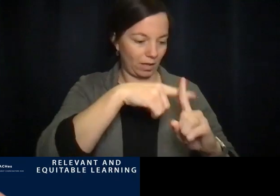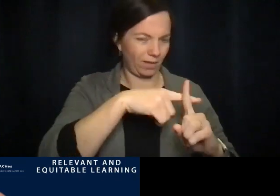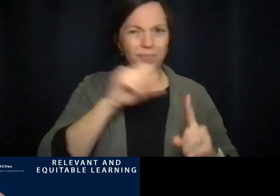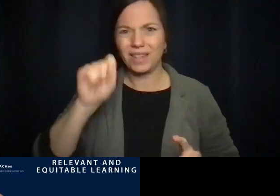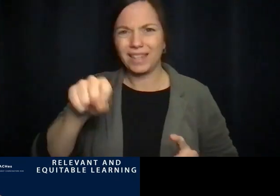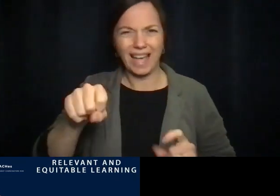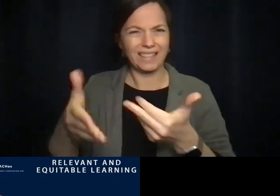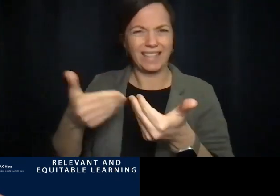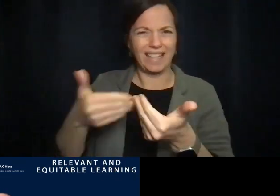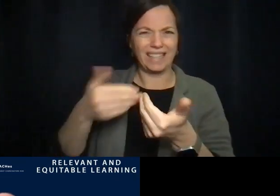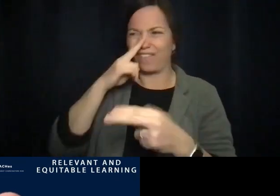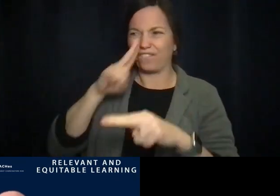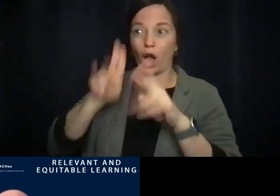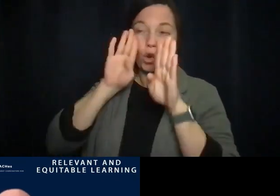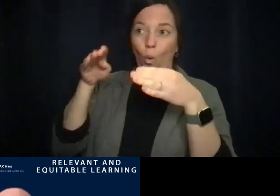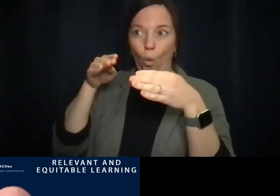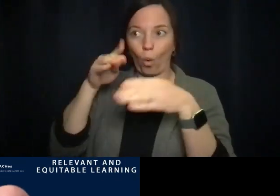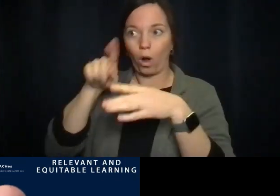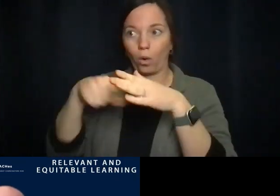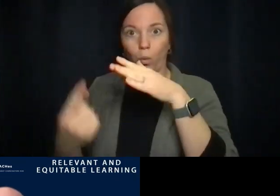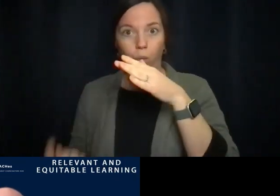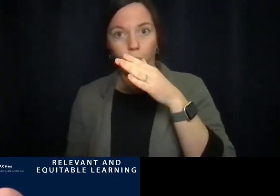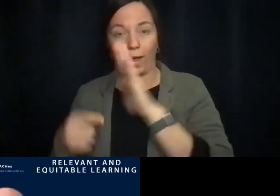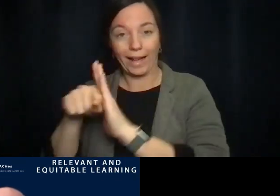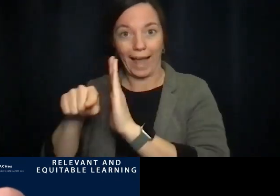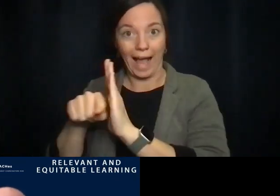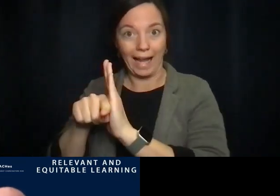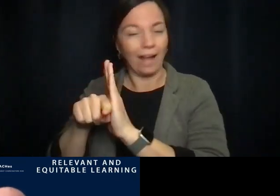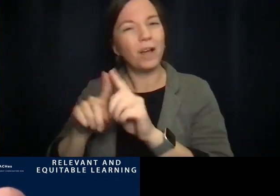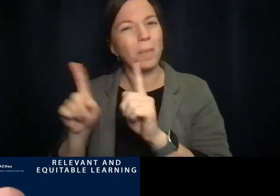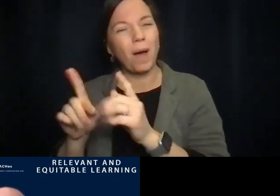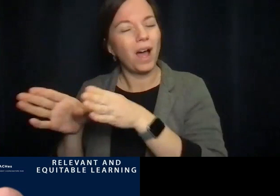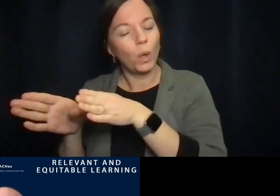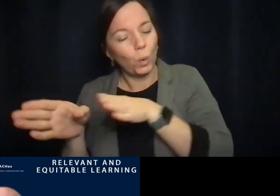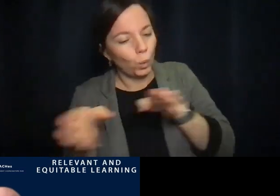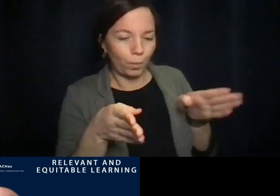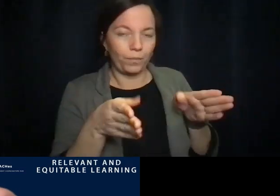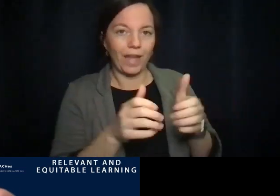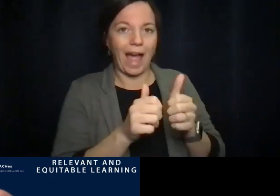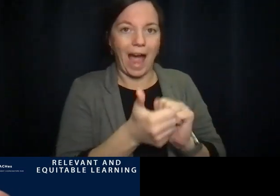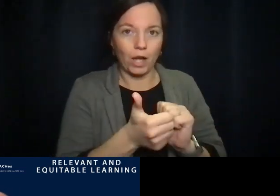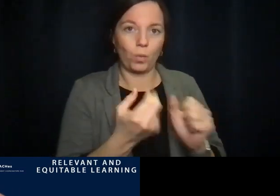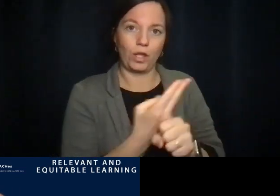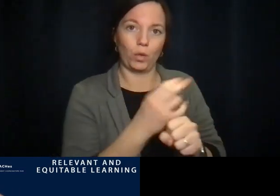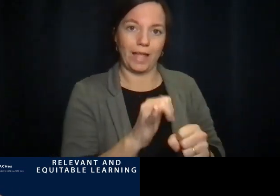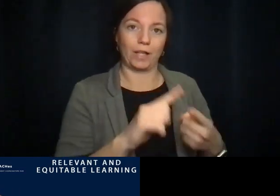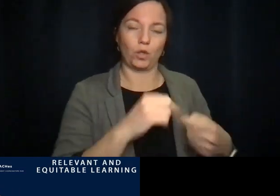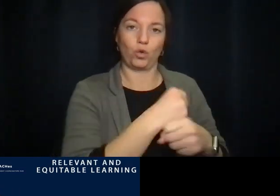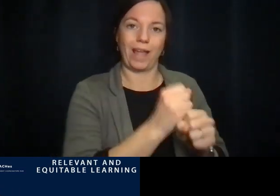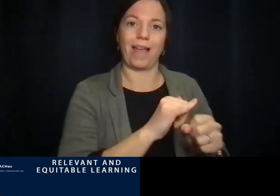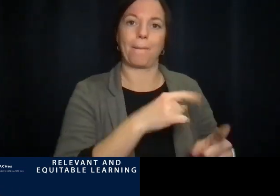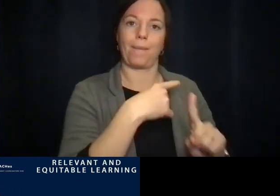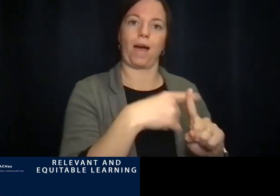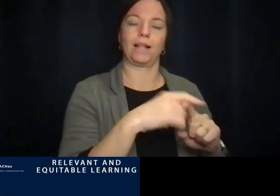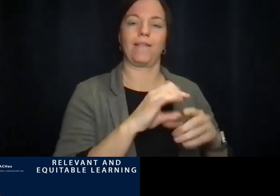It's easy. It's fun. But I think that the idea is, how do we make that something that creates that positive content?